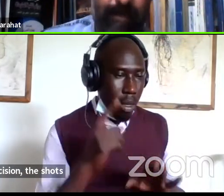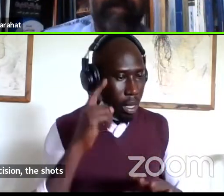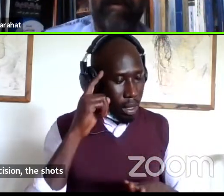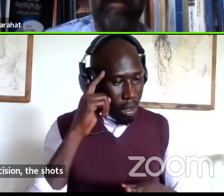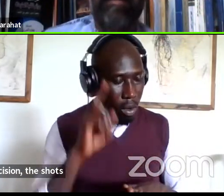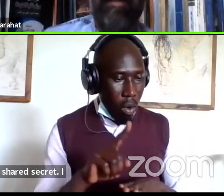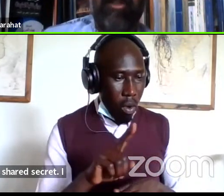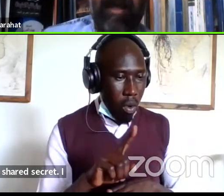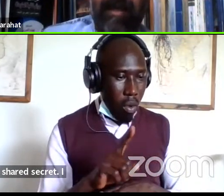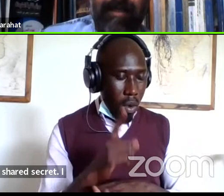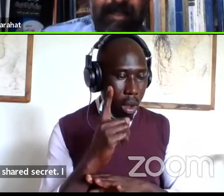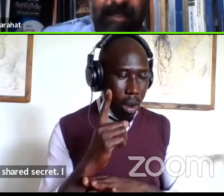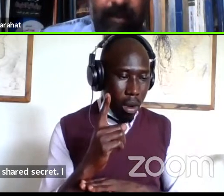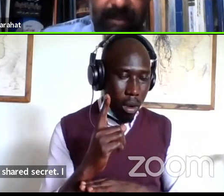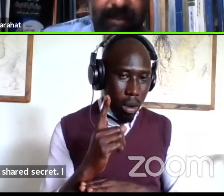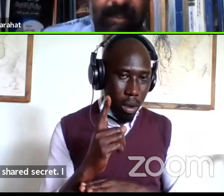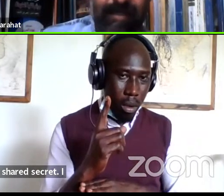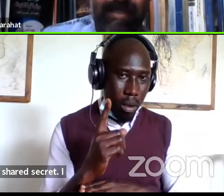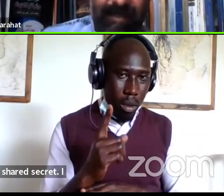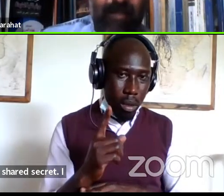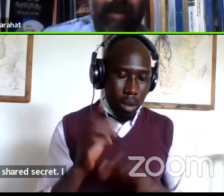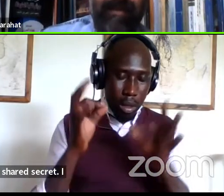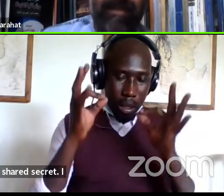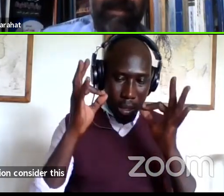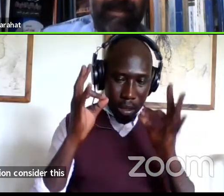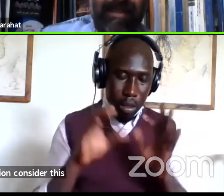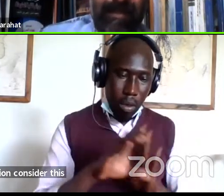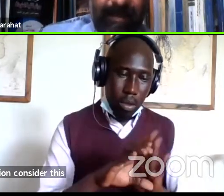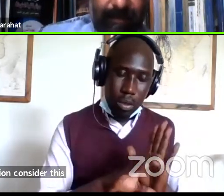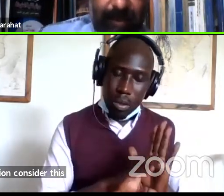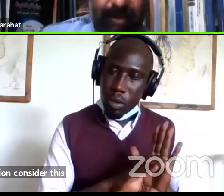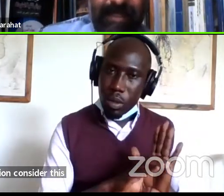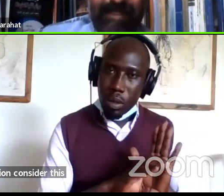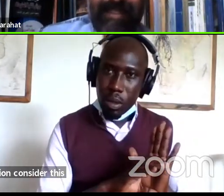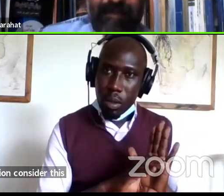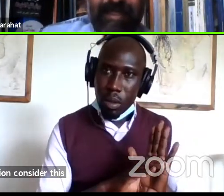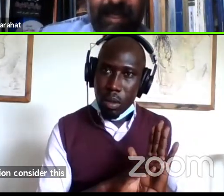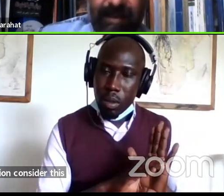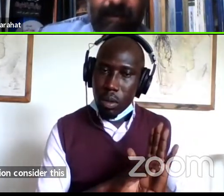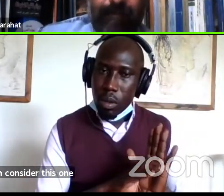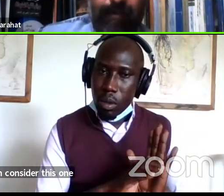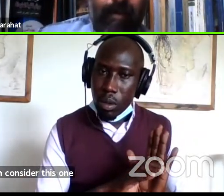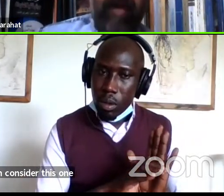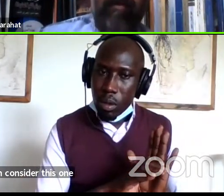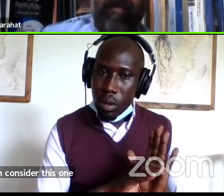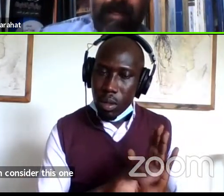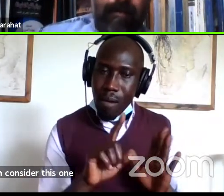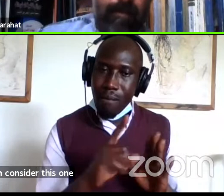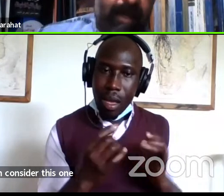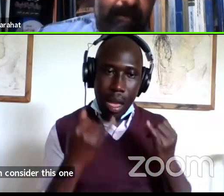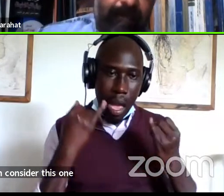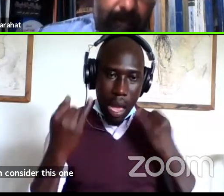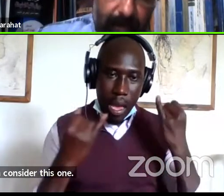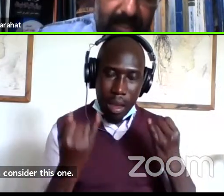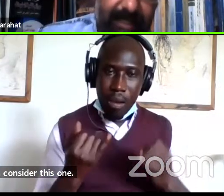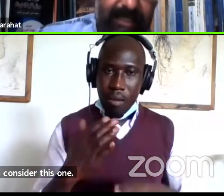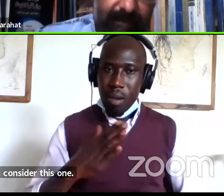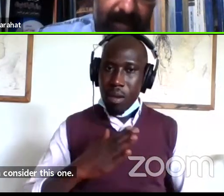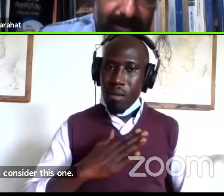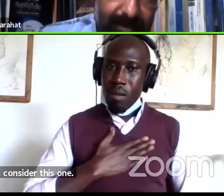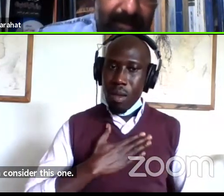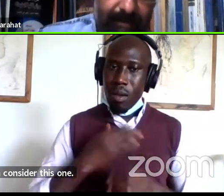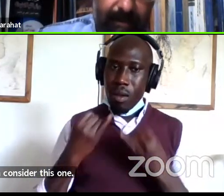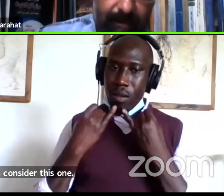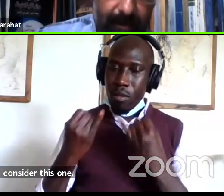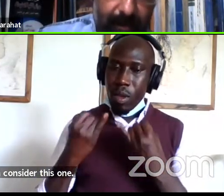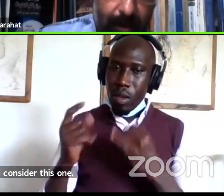of the remarkable court decision. This one, because the first I said from my information, this is the